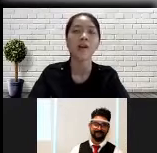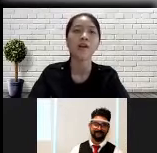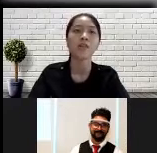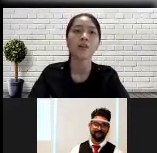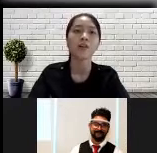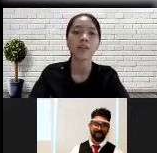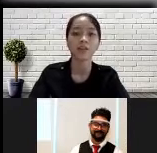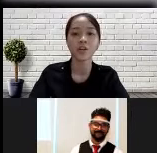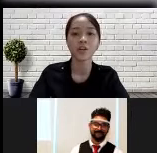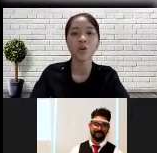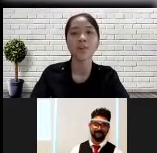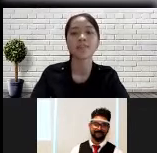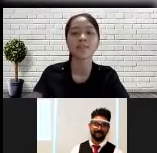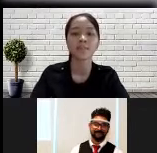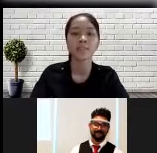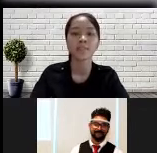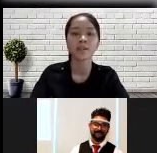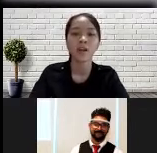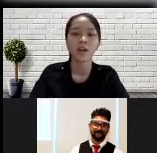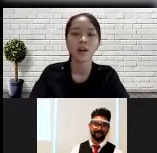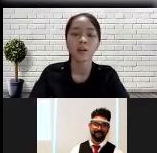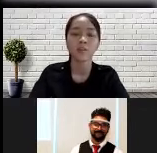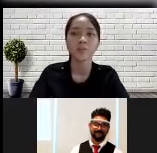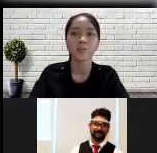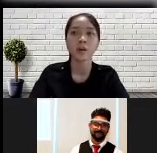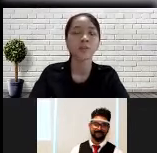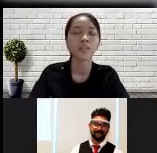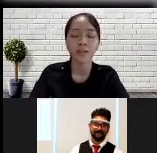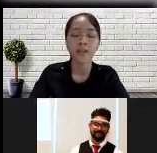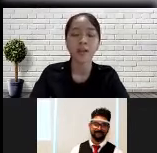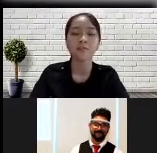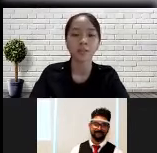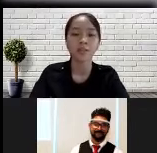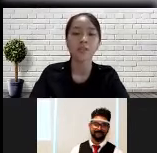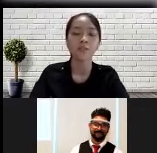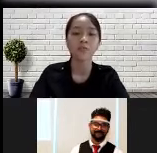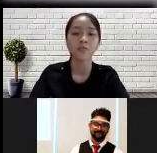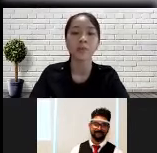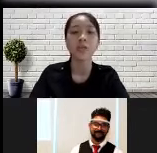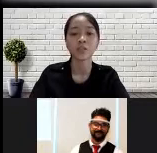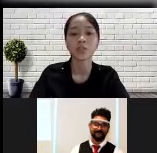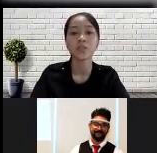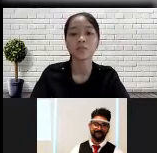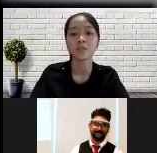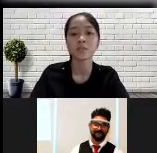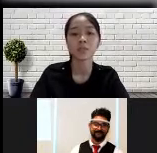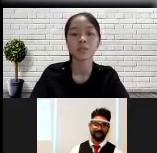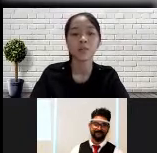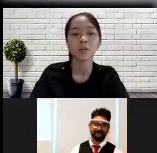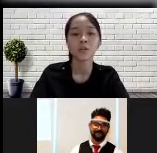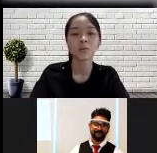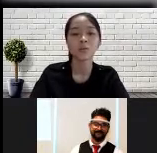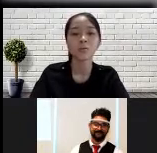identify the texture or consistency of the diet and fluids they give to patients, they serve to